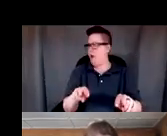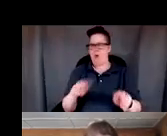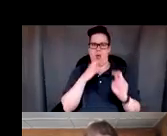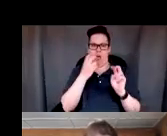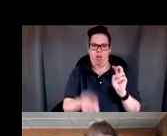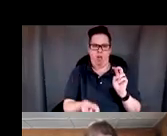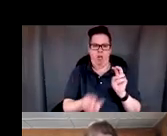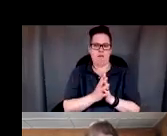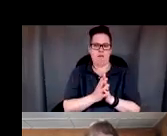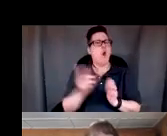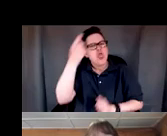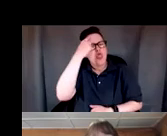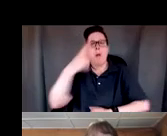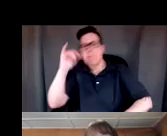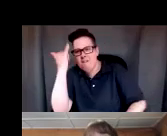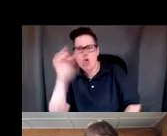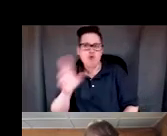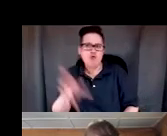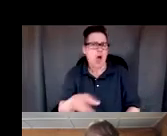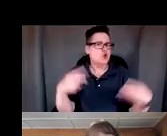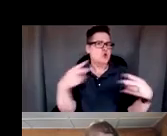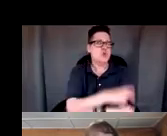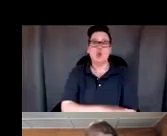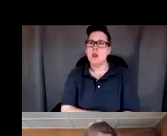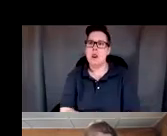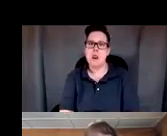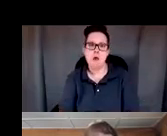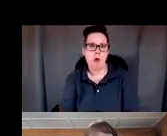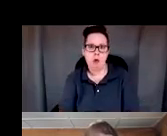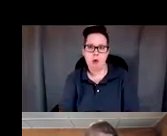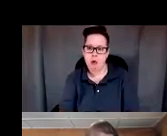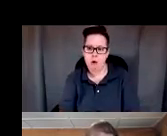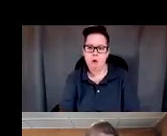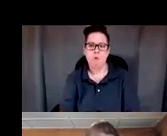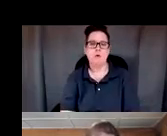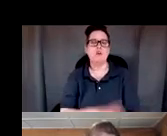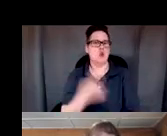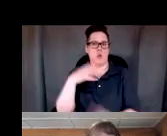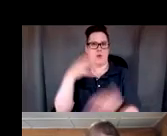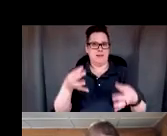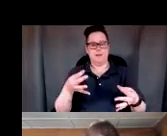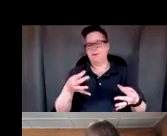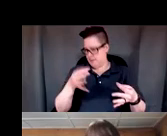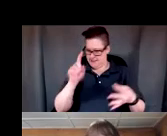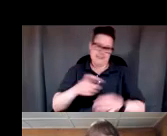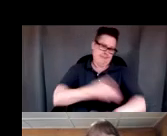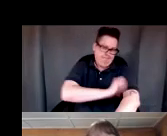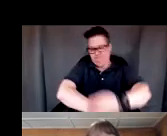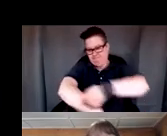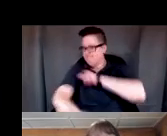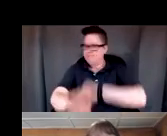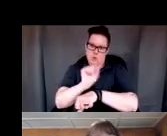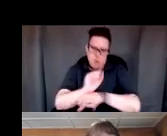figured bigger cities would always have a bigger problem, and it wasn't true. So it made us hopefully start doubling down on our efforts to